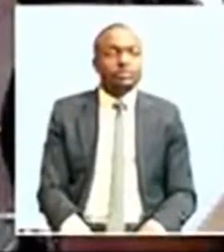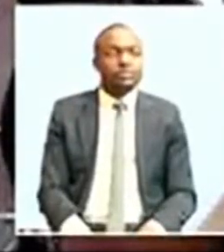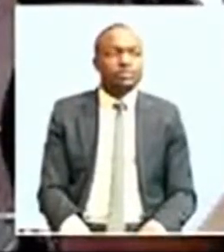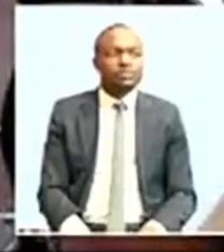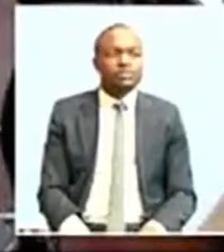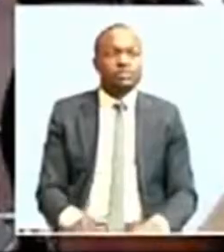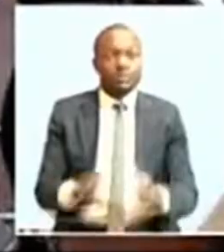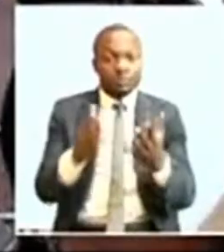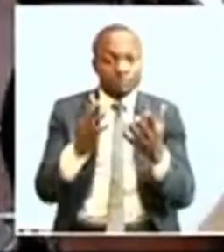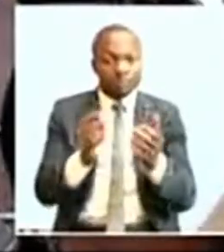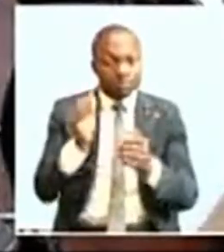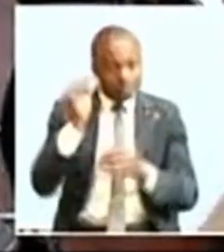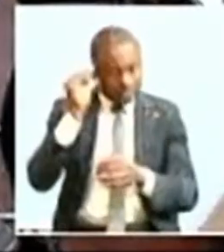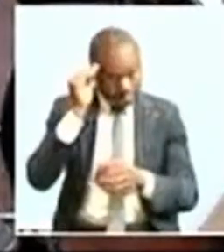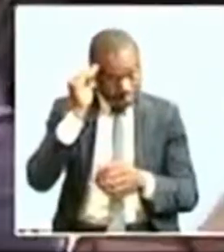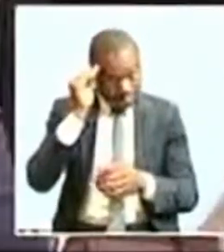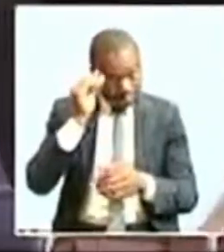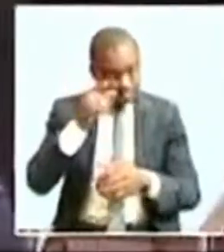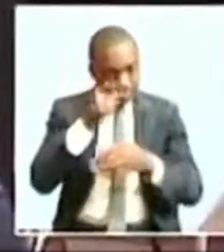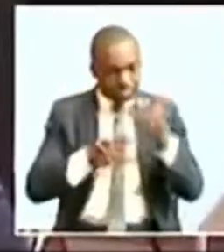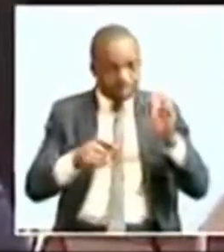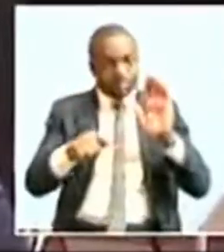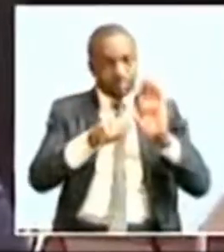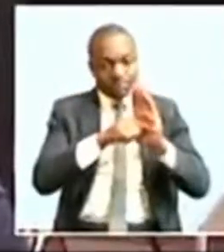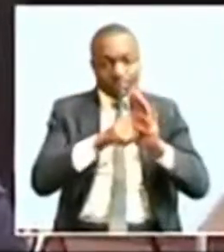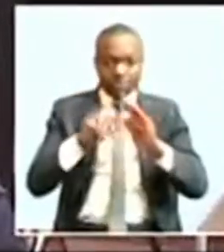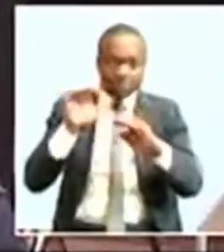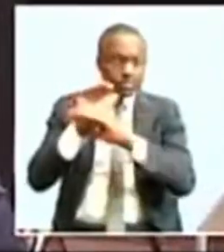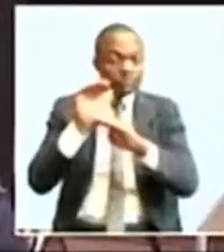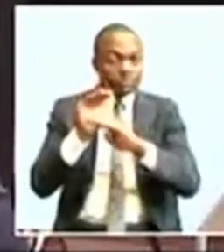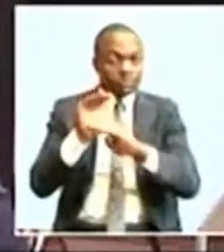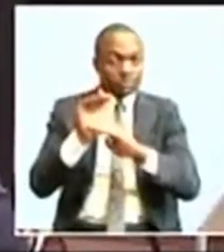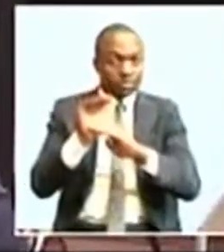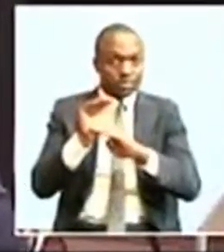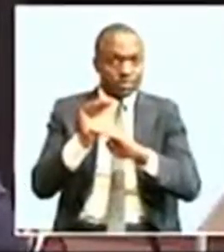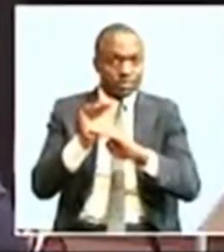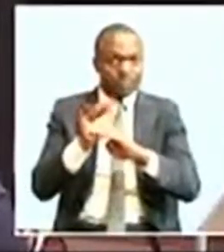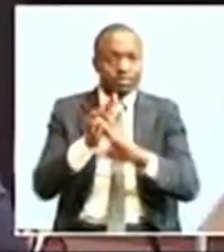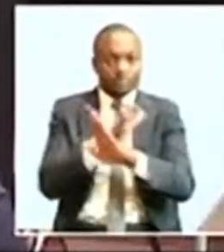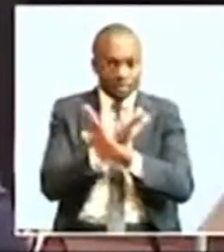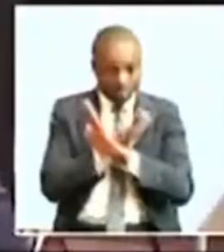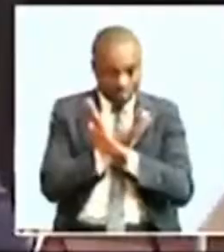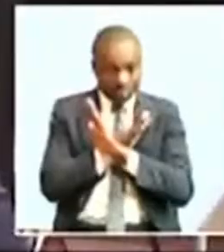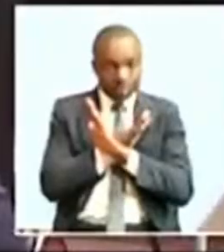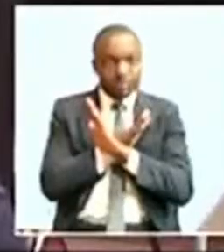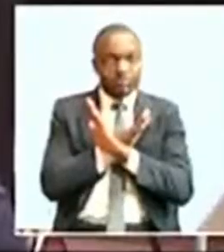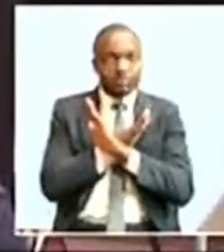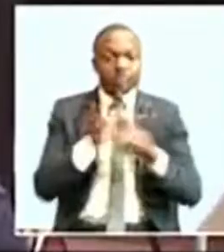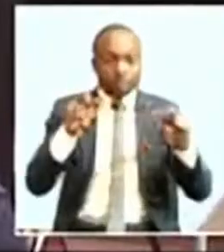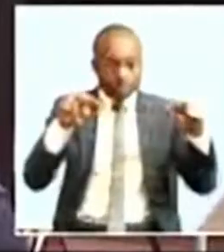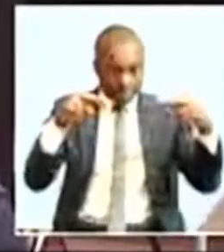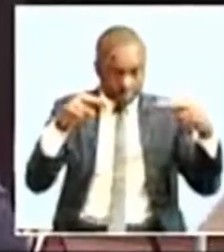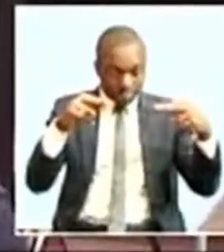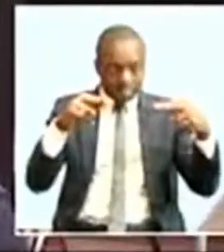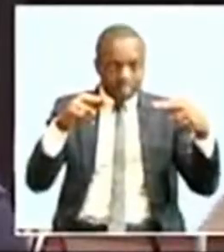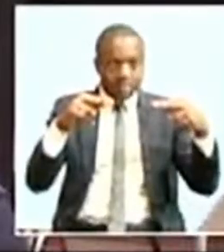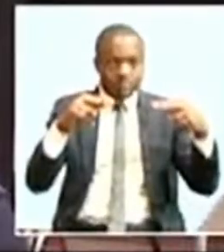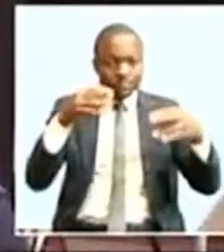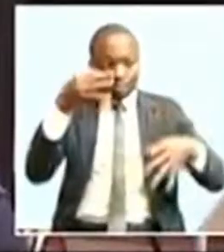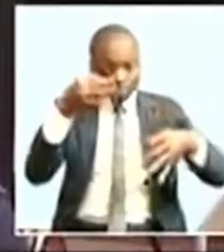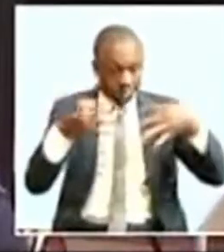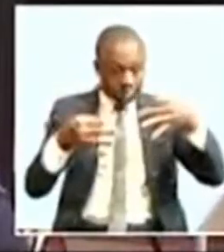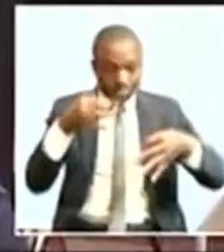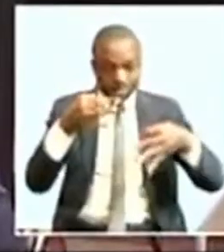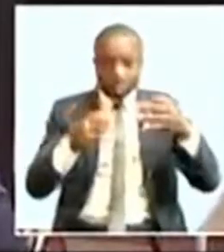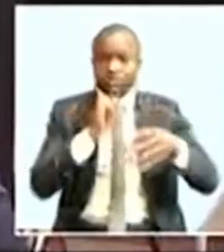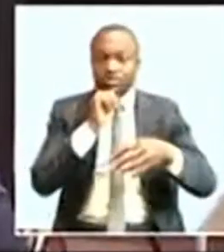First of all, I wanted to find out what negative impact would Zambia face in case we do